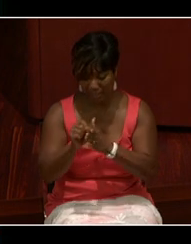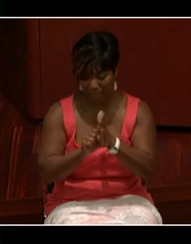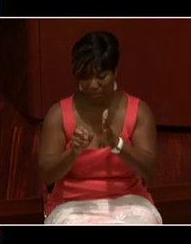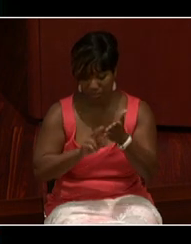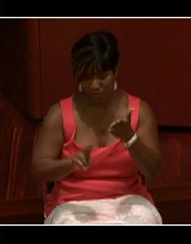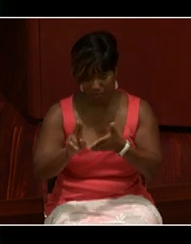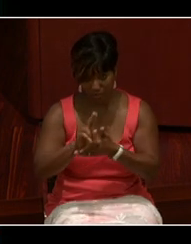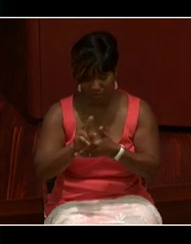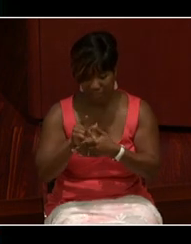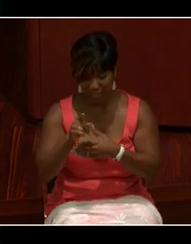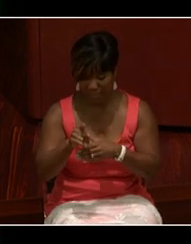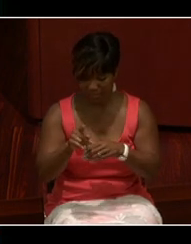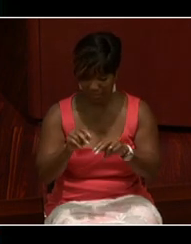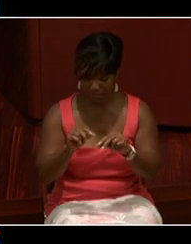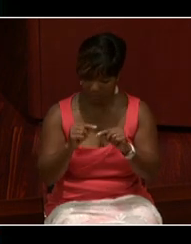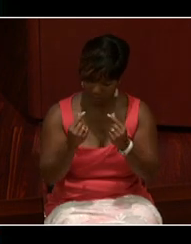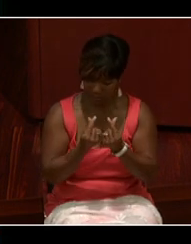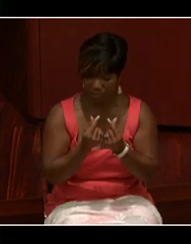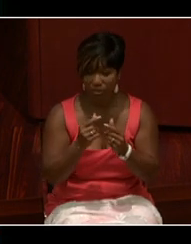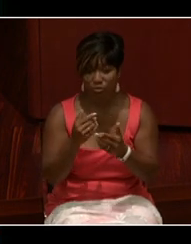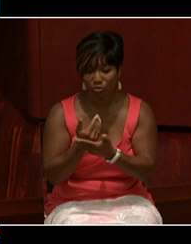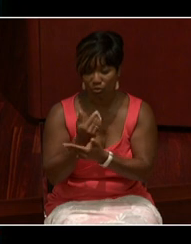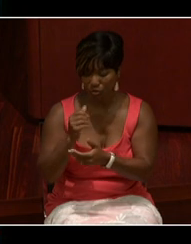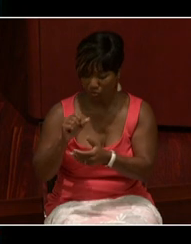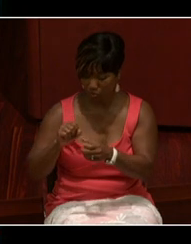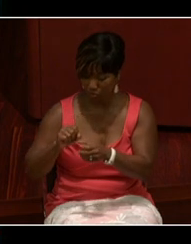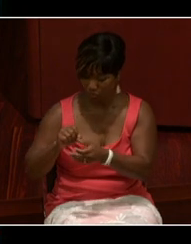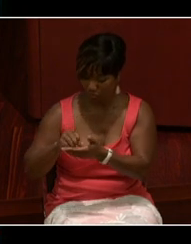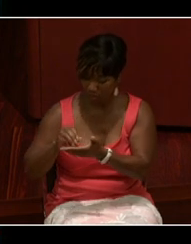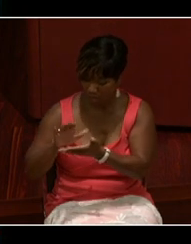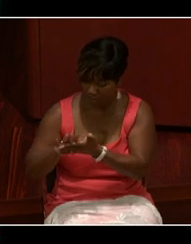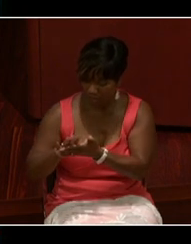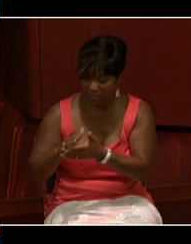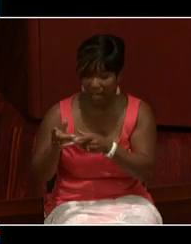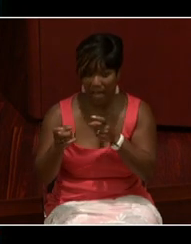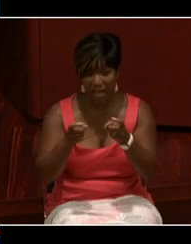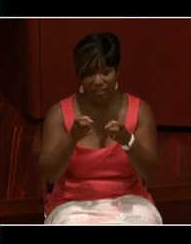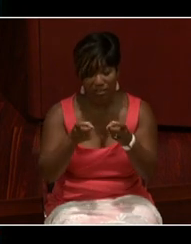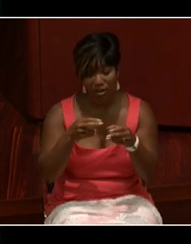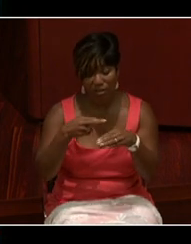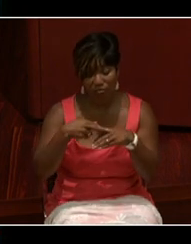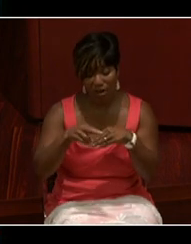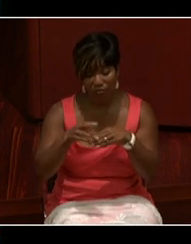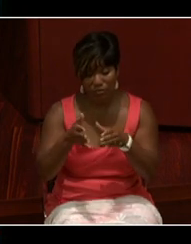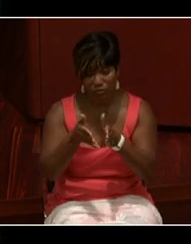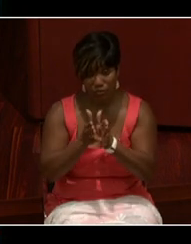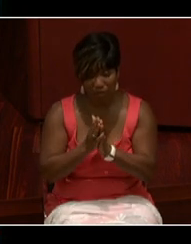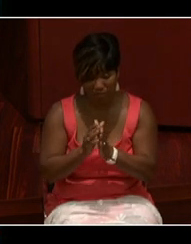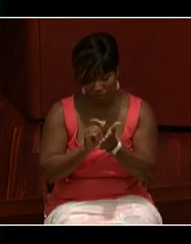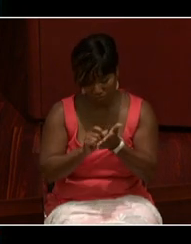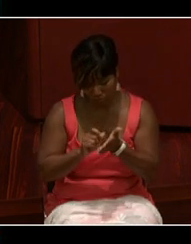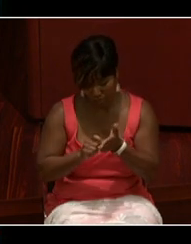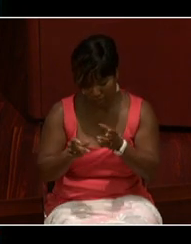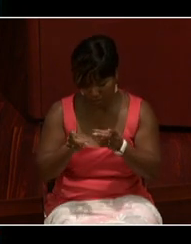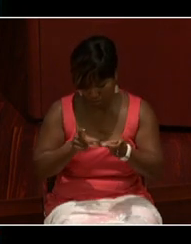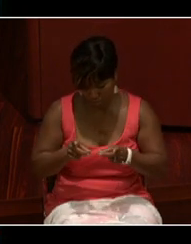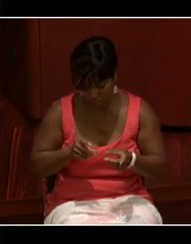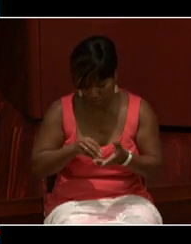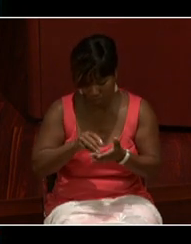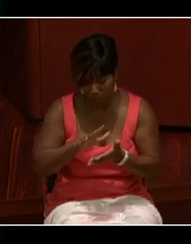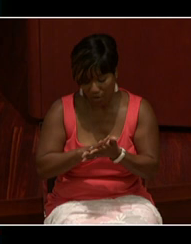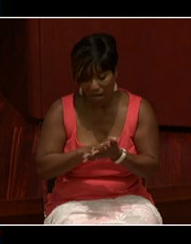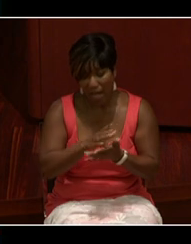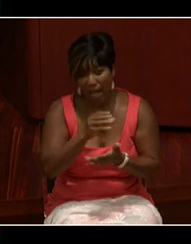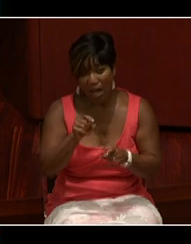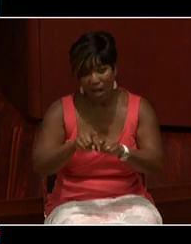the accessioning of new records, handles reference requests, and writes descriptions of records, as well as performing other